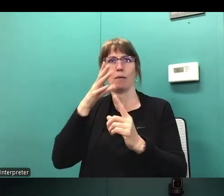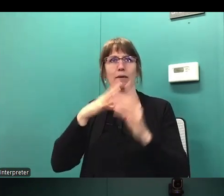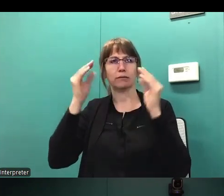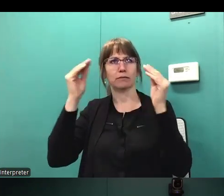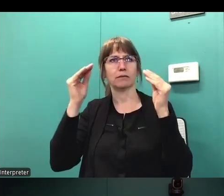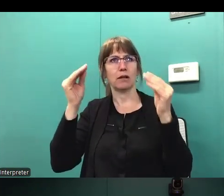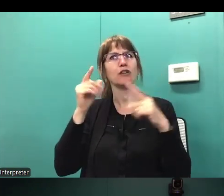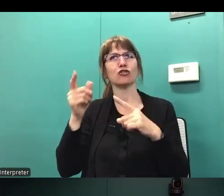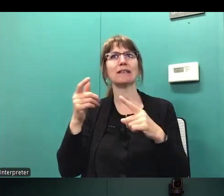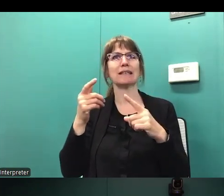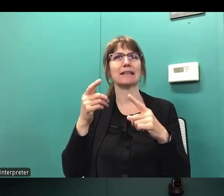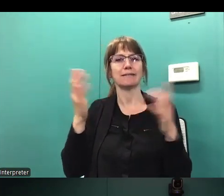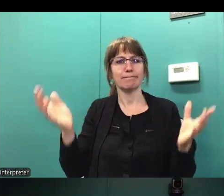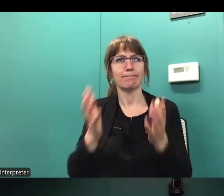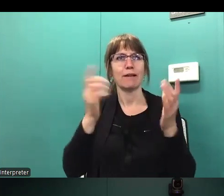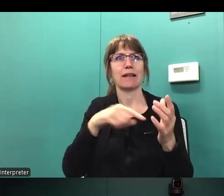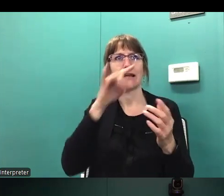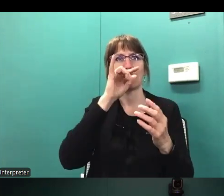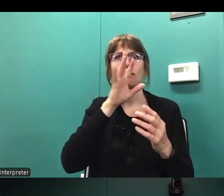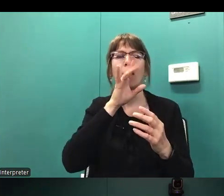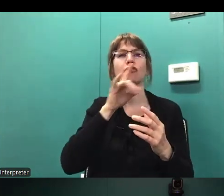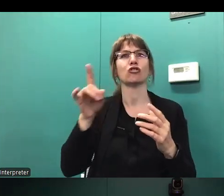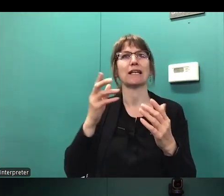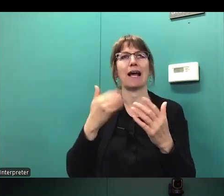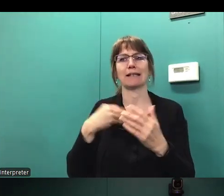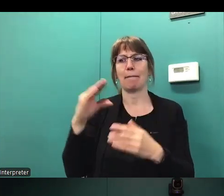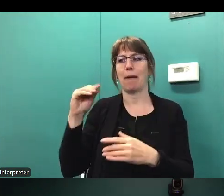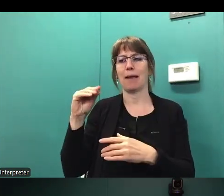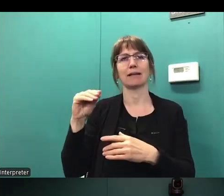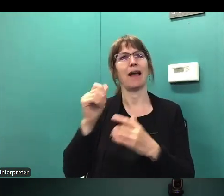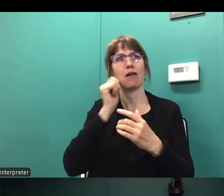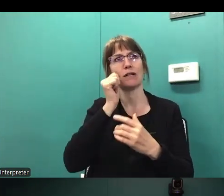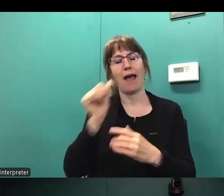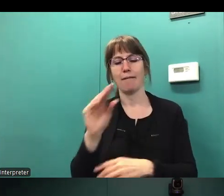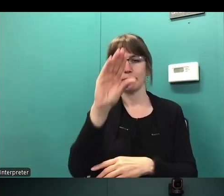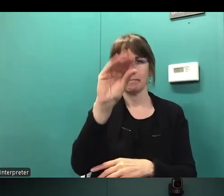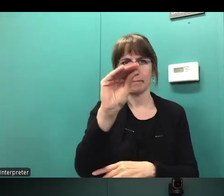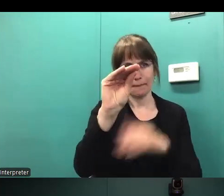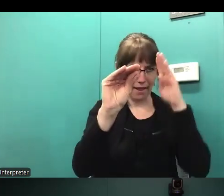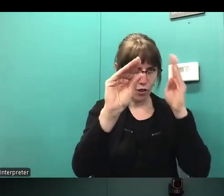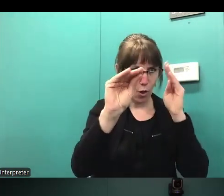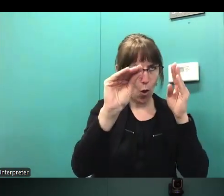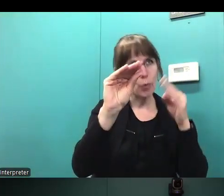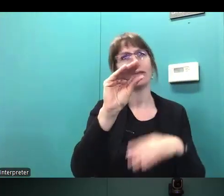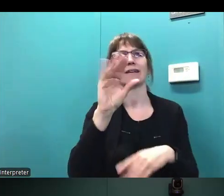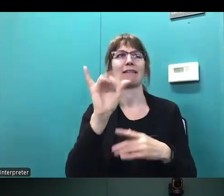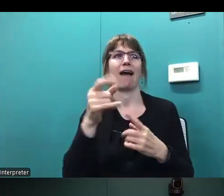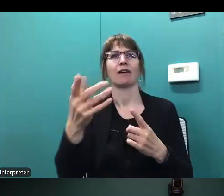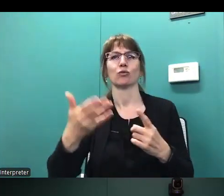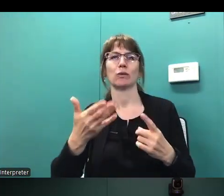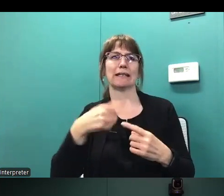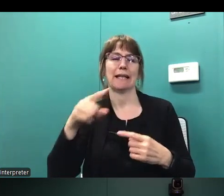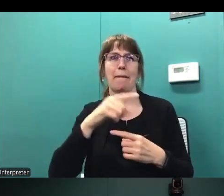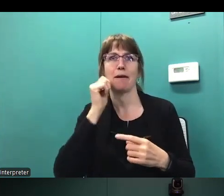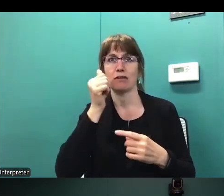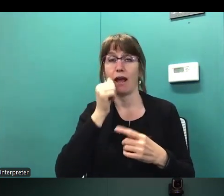class. She has a class puppet that she uses every day to like greet the kids, and it's been able to pull some kids out of their shell, especially if like she gives them one to